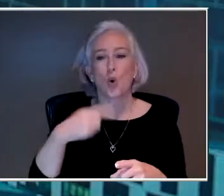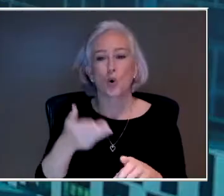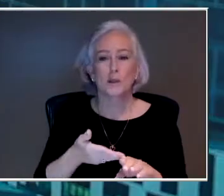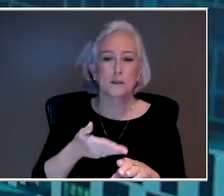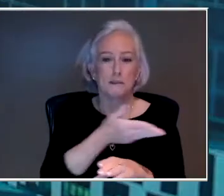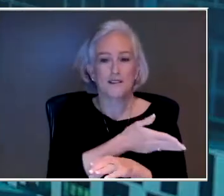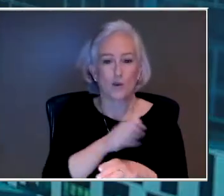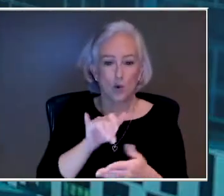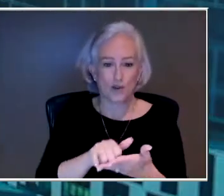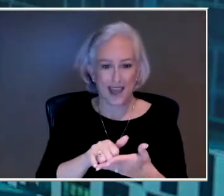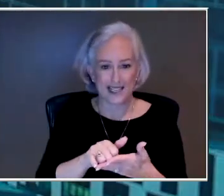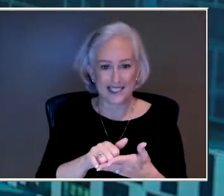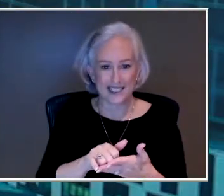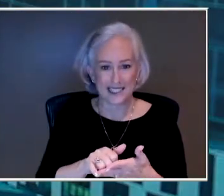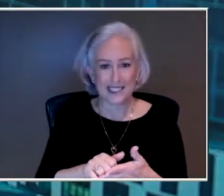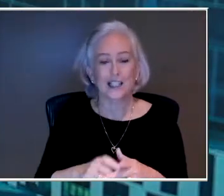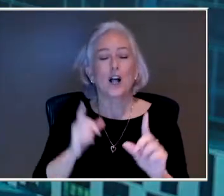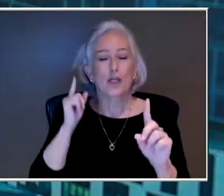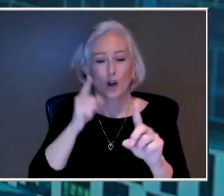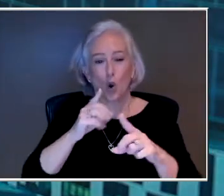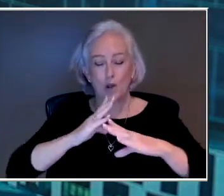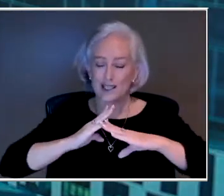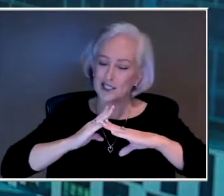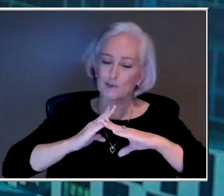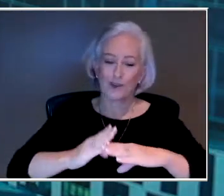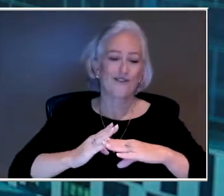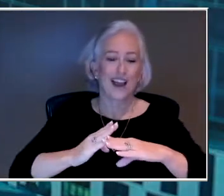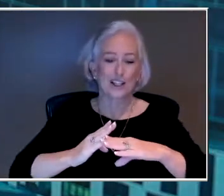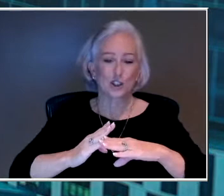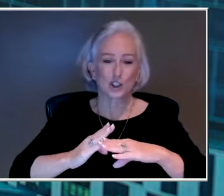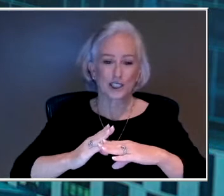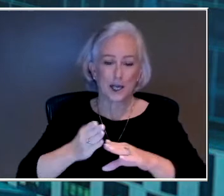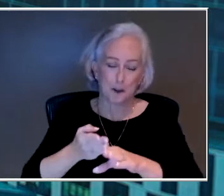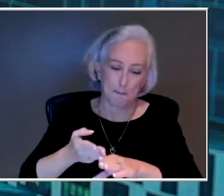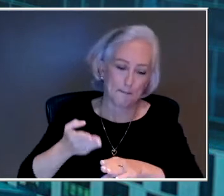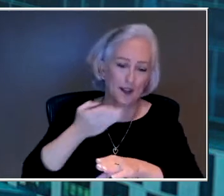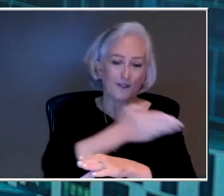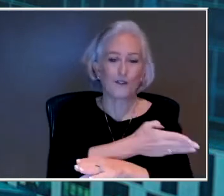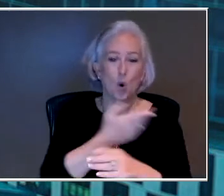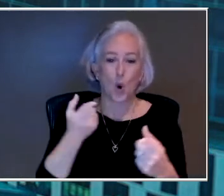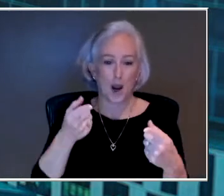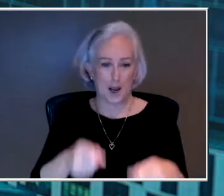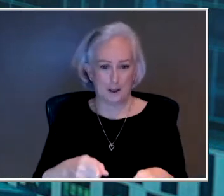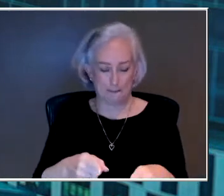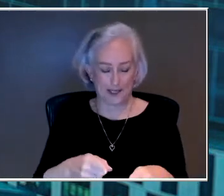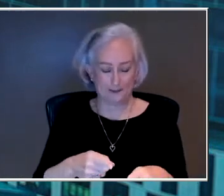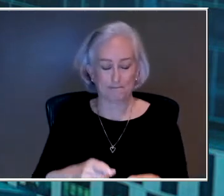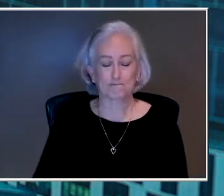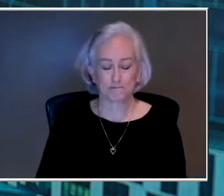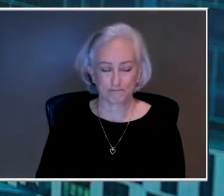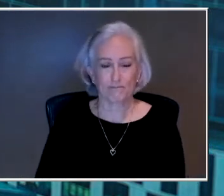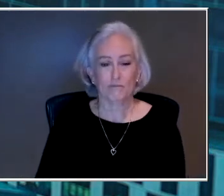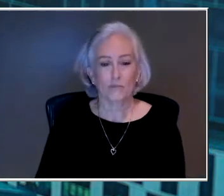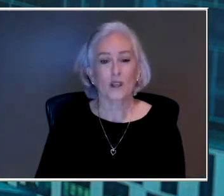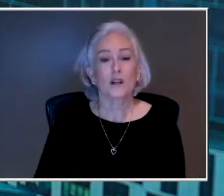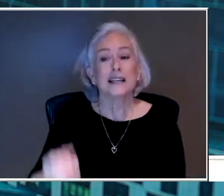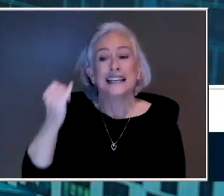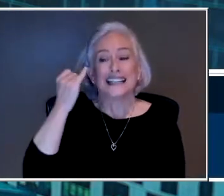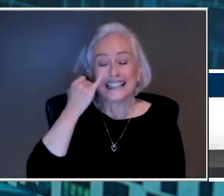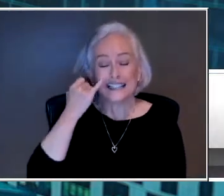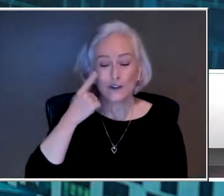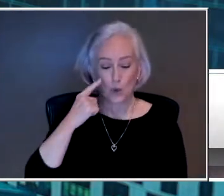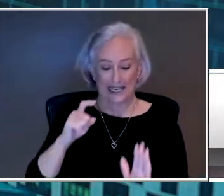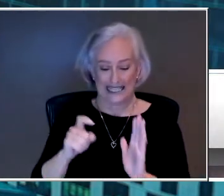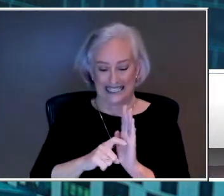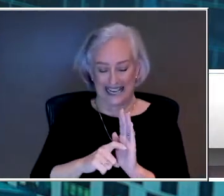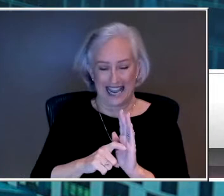on prevention. That's what this procedure is to prevent lymphedema from even happening. But then if we do detect lymphedema,